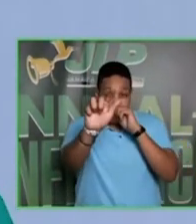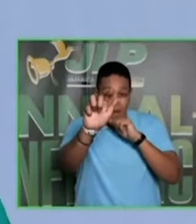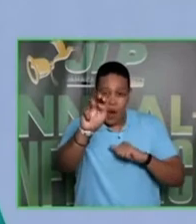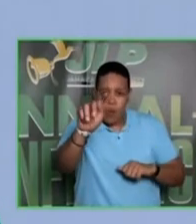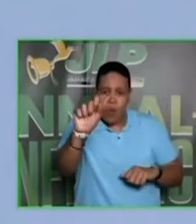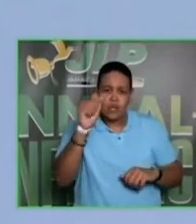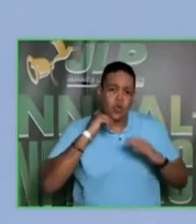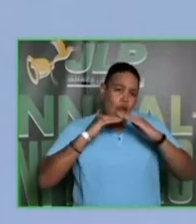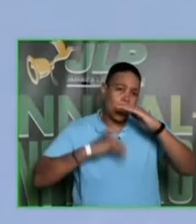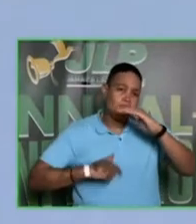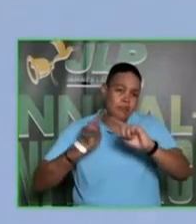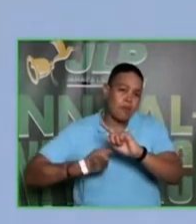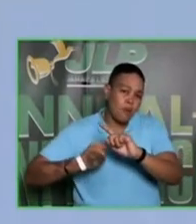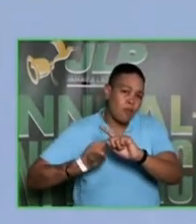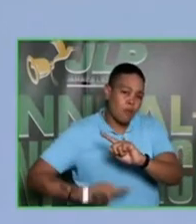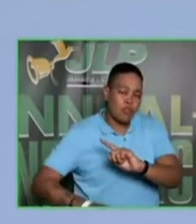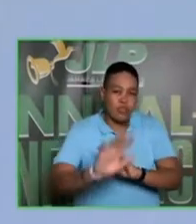less per month.